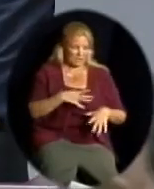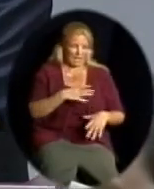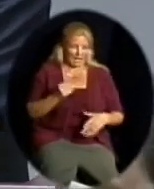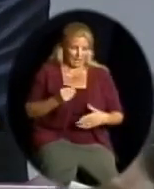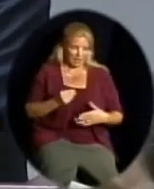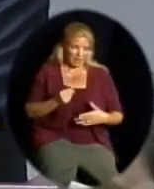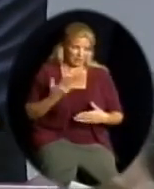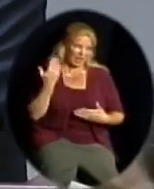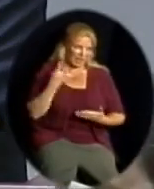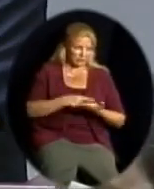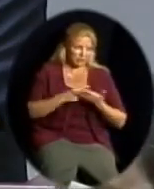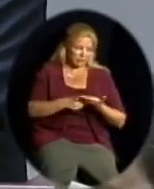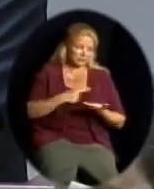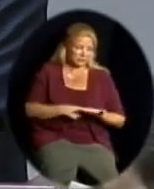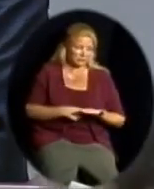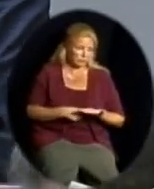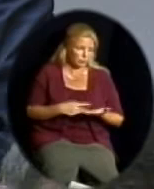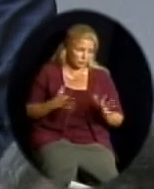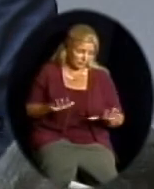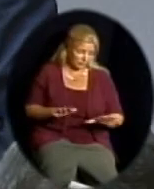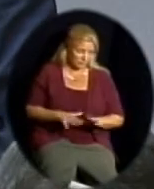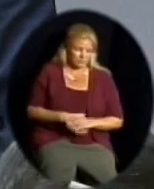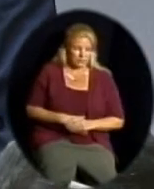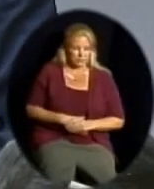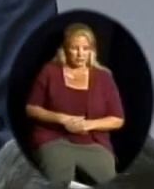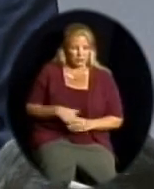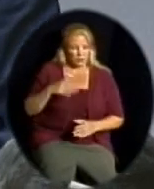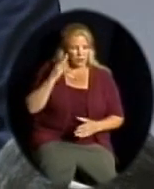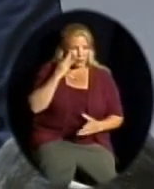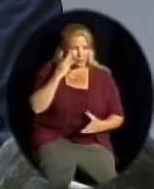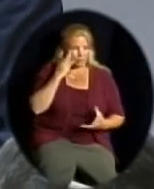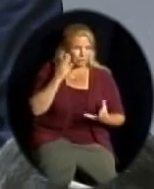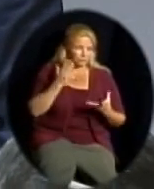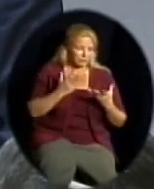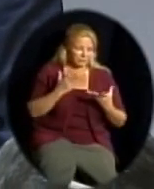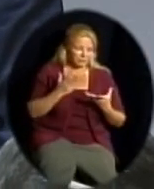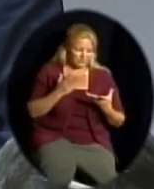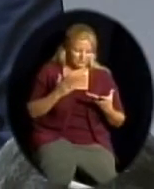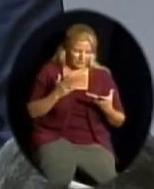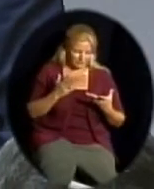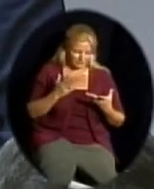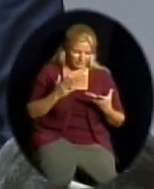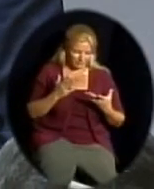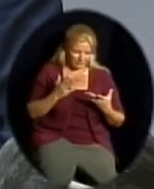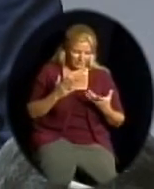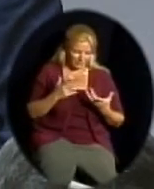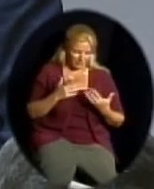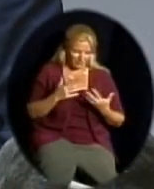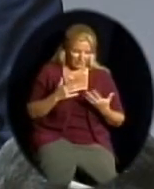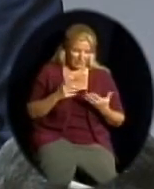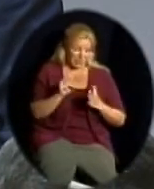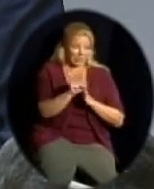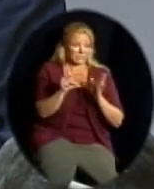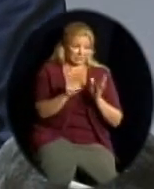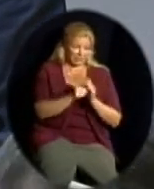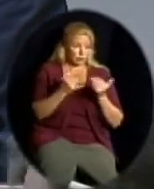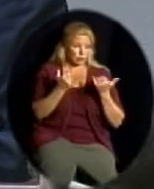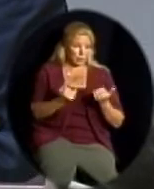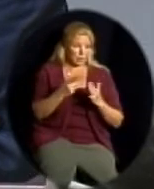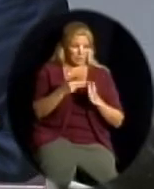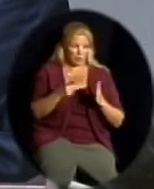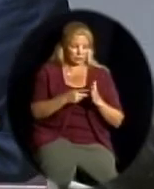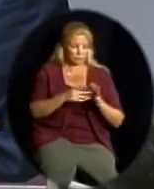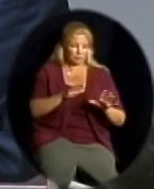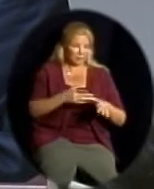One somewhat analogous situation is the state's current policy, or in the past